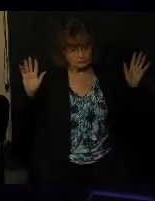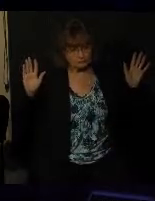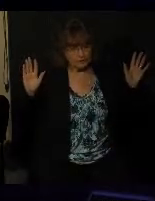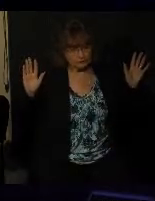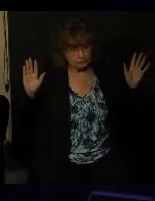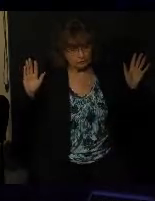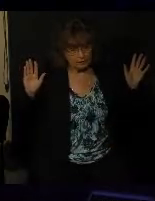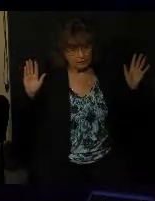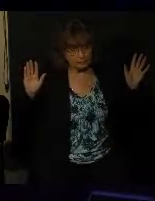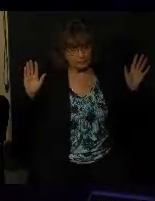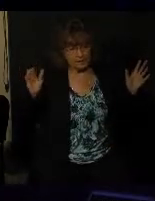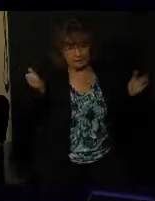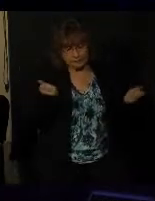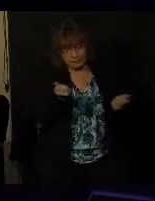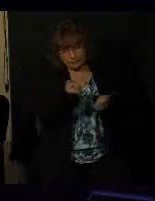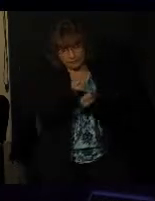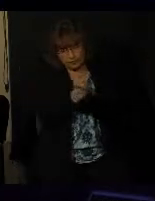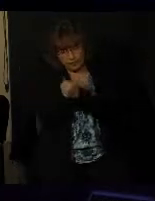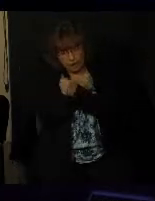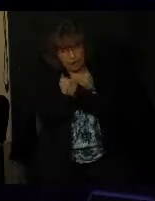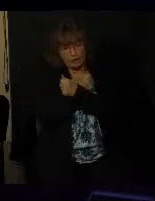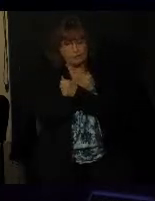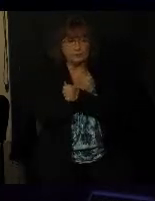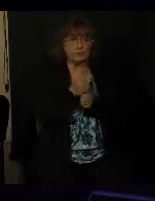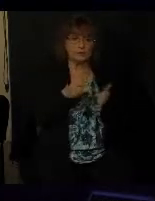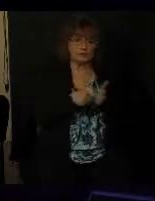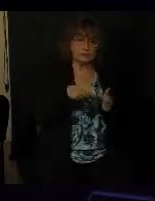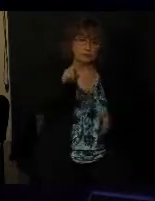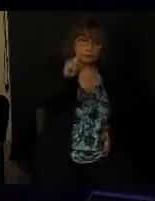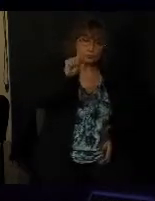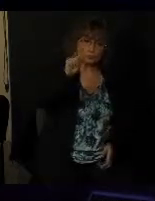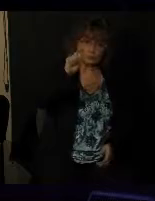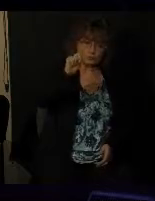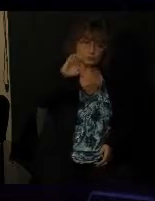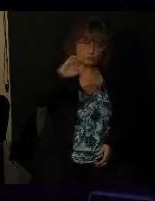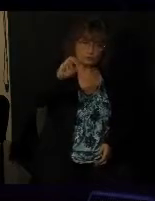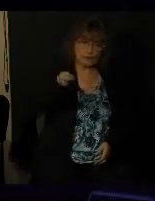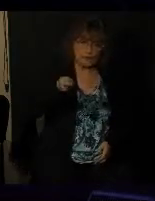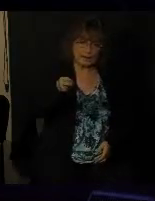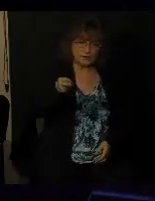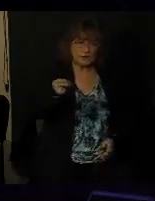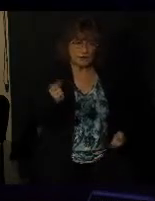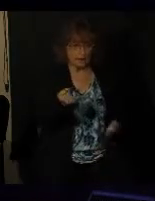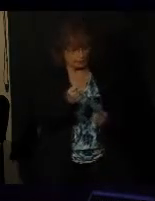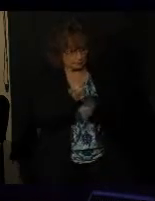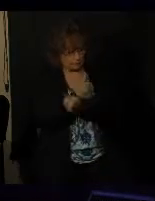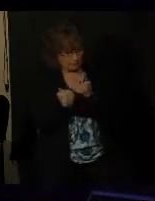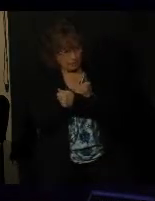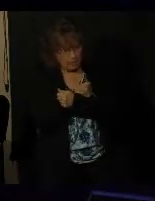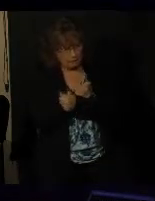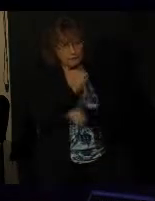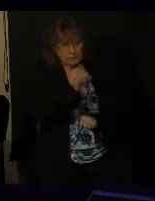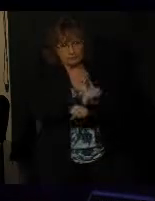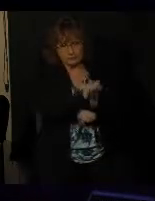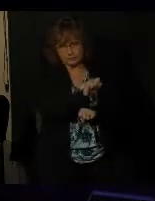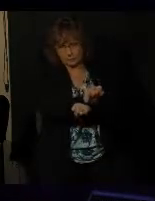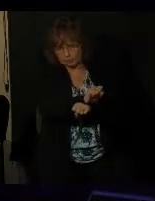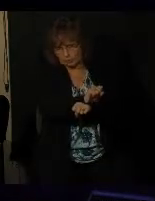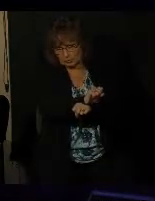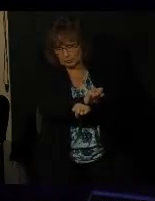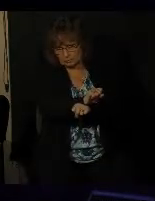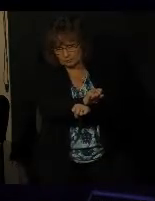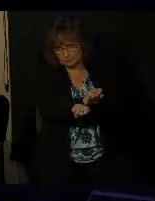and invited us into your home. When did we do this, Lord? When you did it to the least,